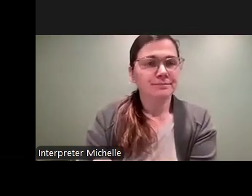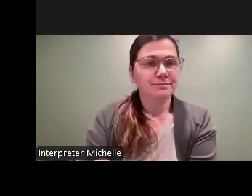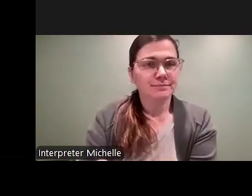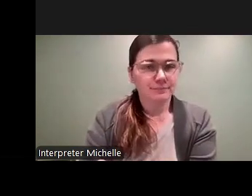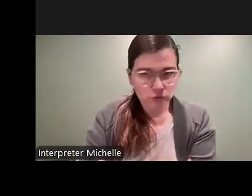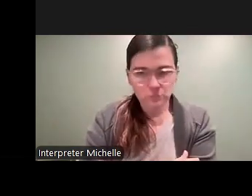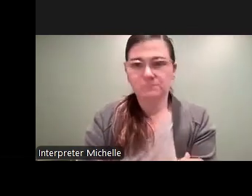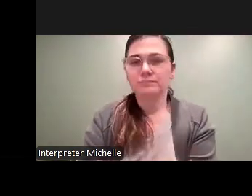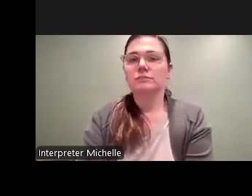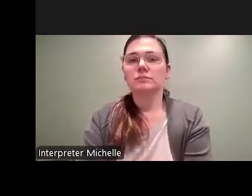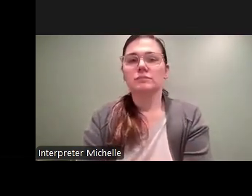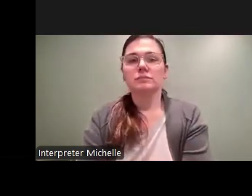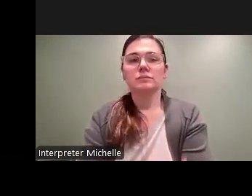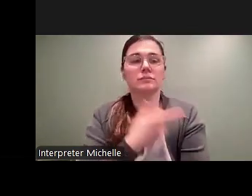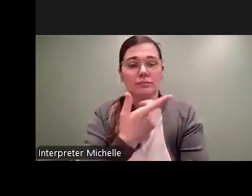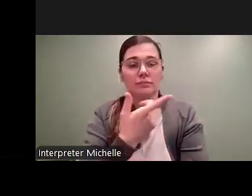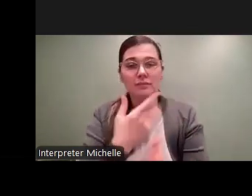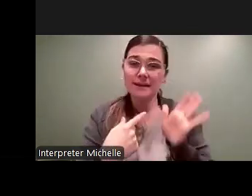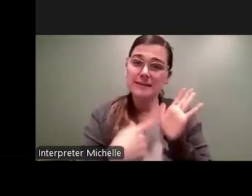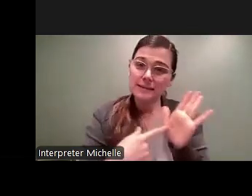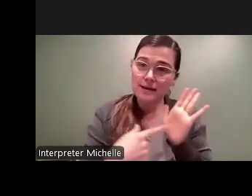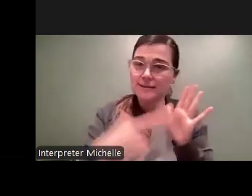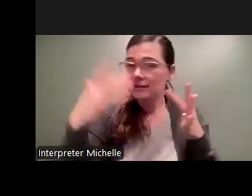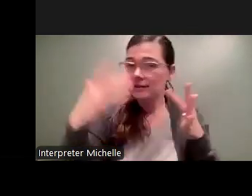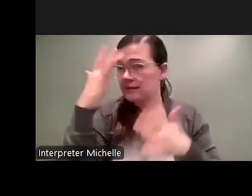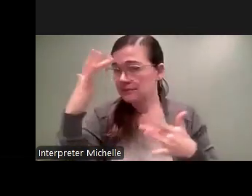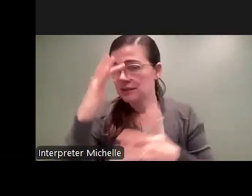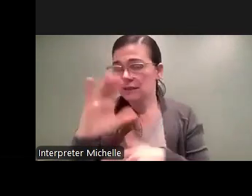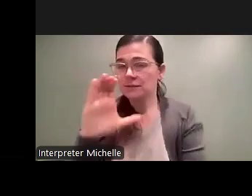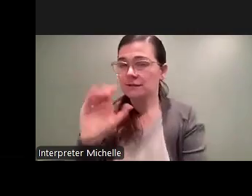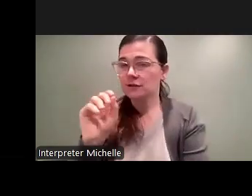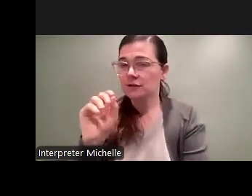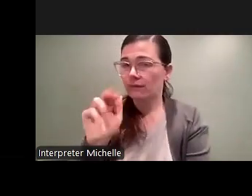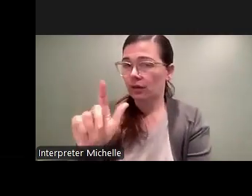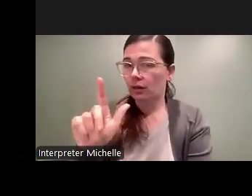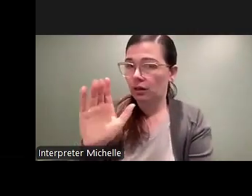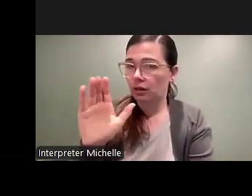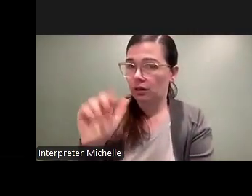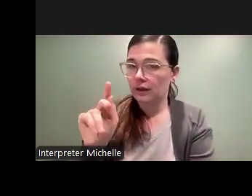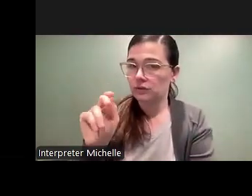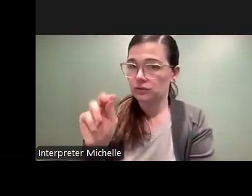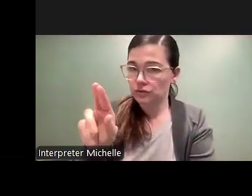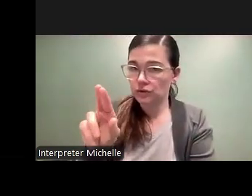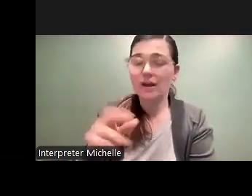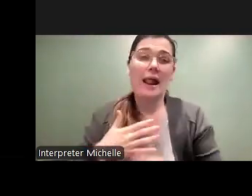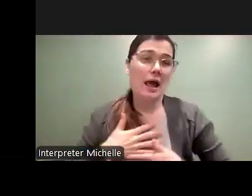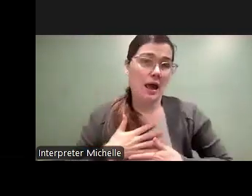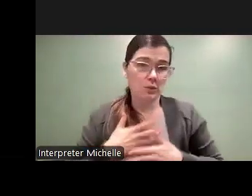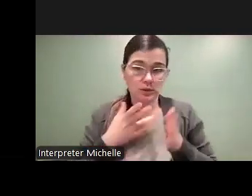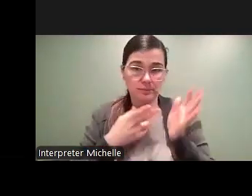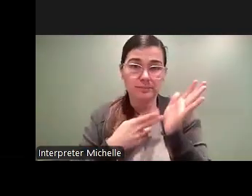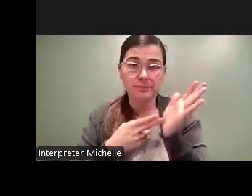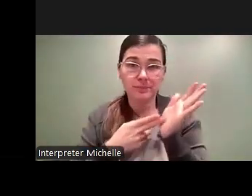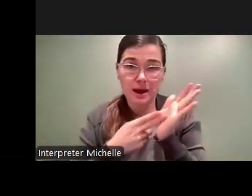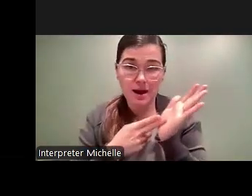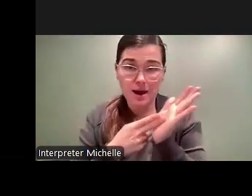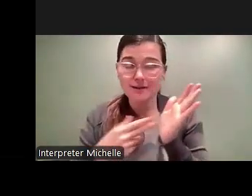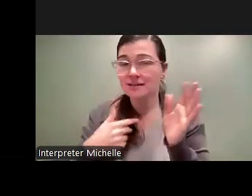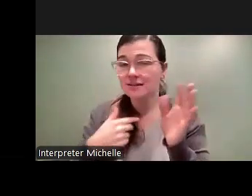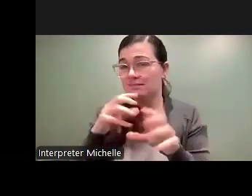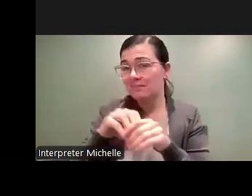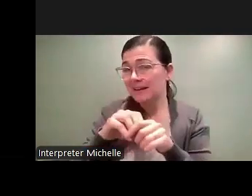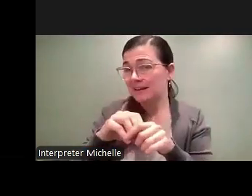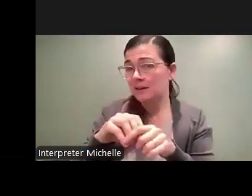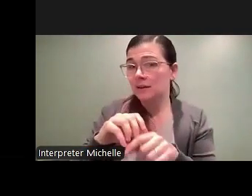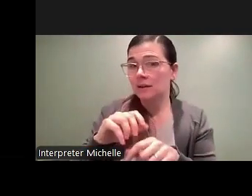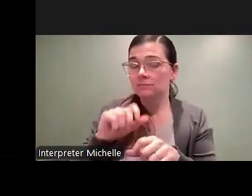So signs or symptoms of cervical cancer. And I will also be honest, I've been in practice for 16 years